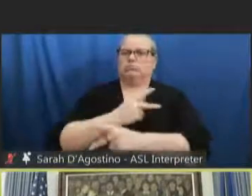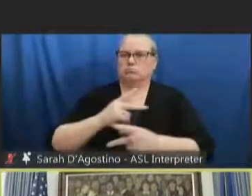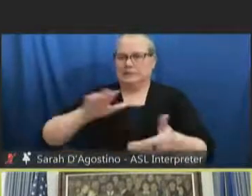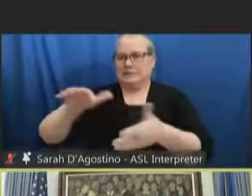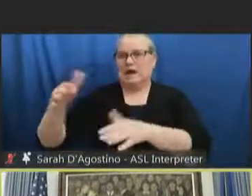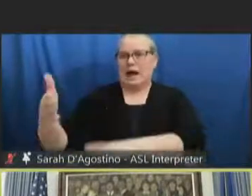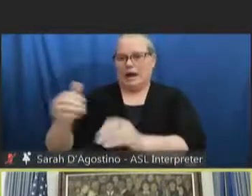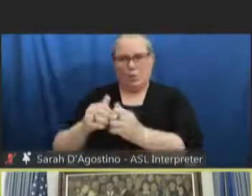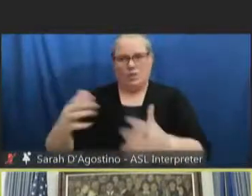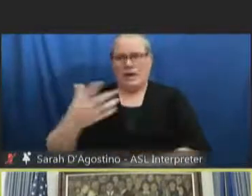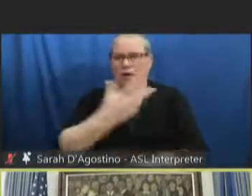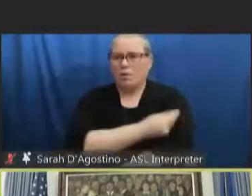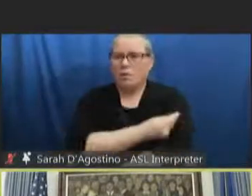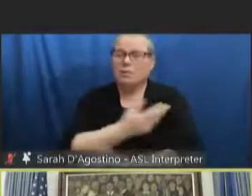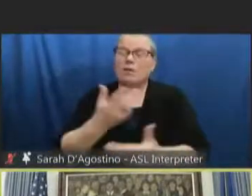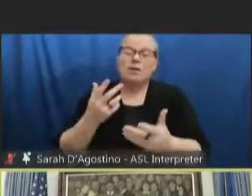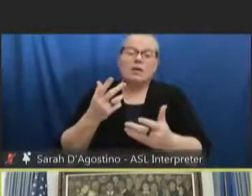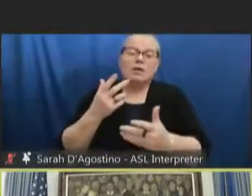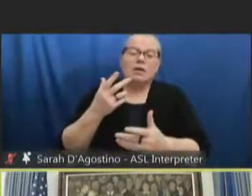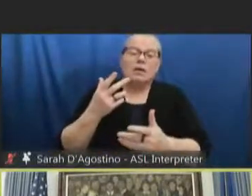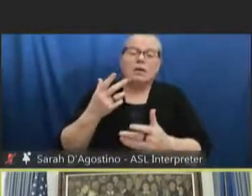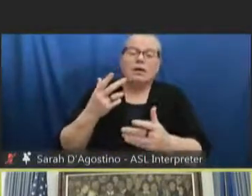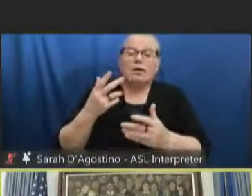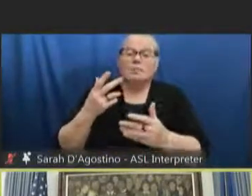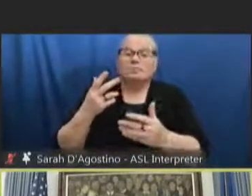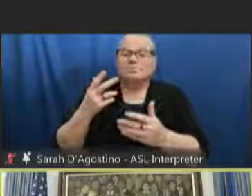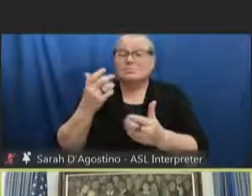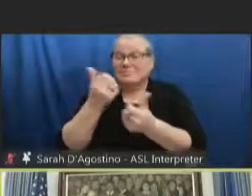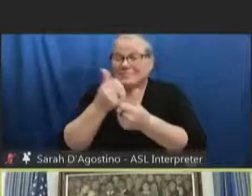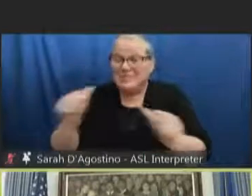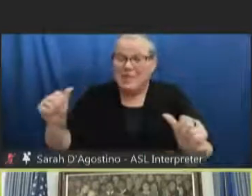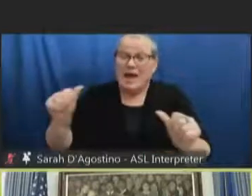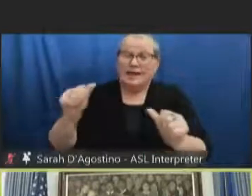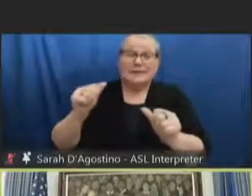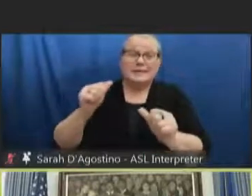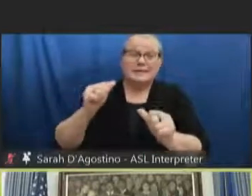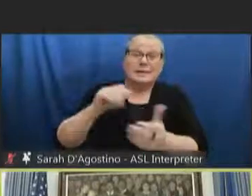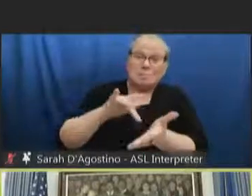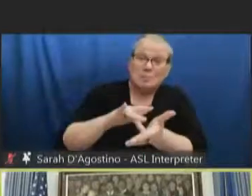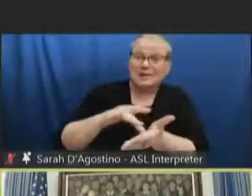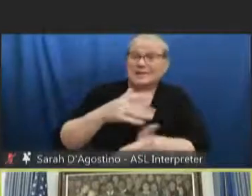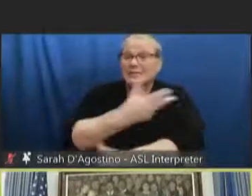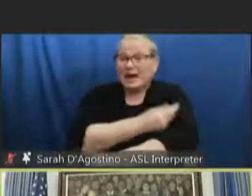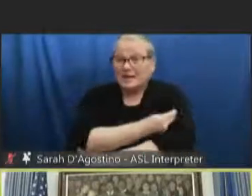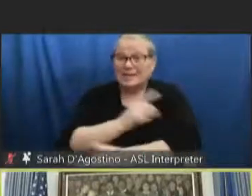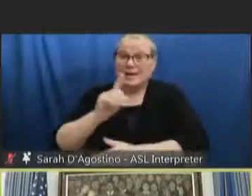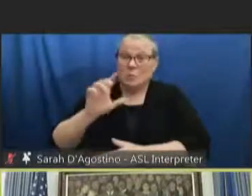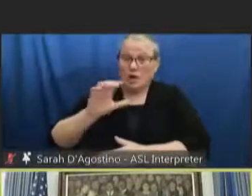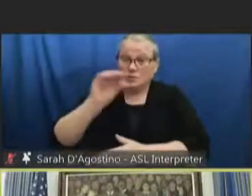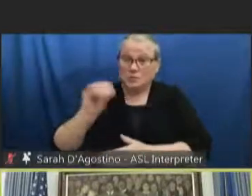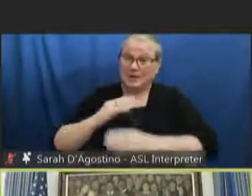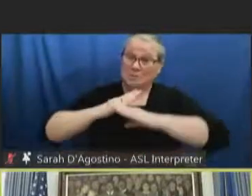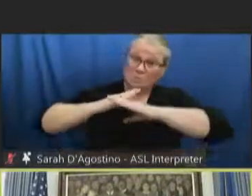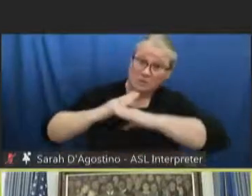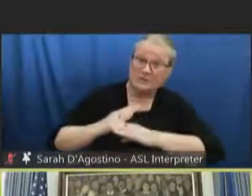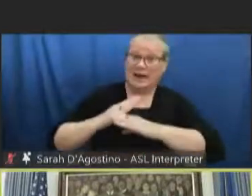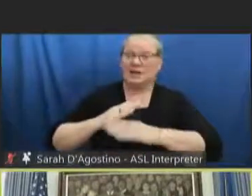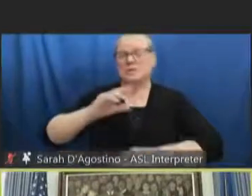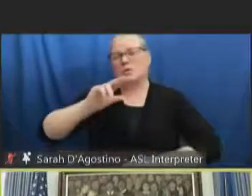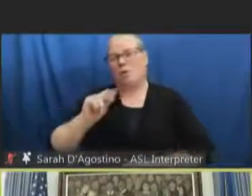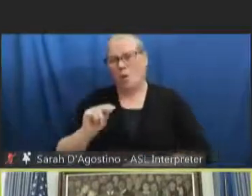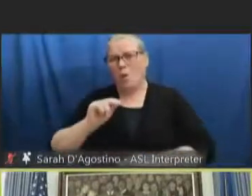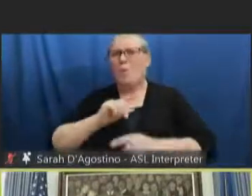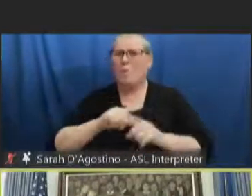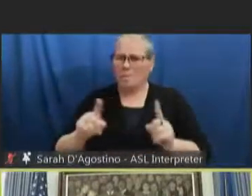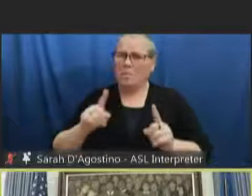is foolproof, but it's yet another reminder that the vaccinations work. They keep you out of the ICU and they keep